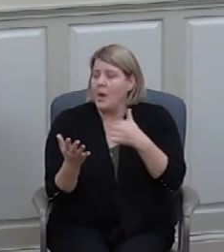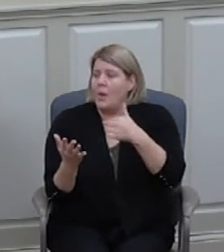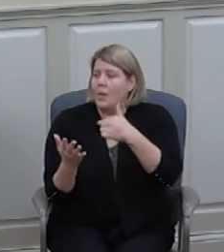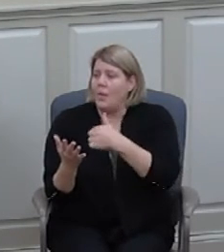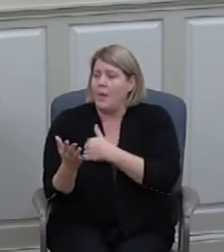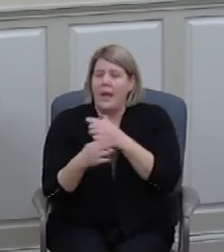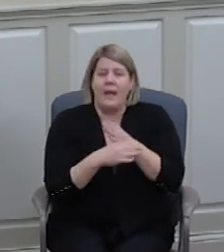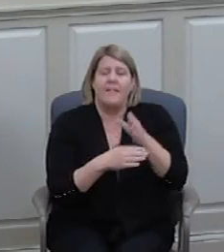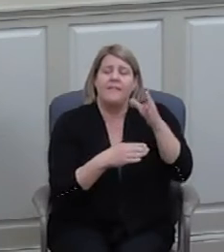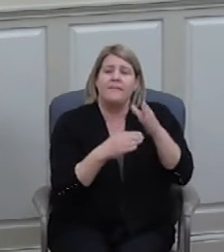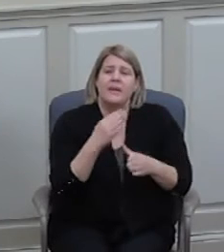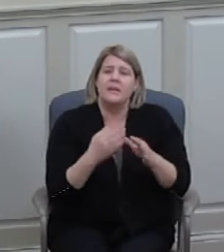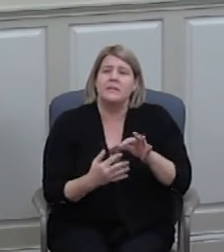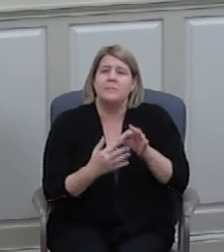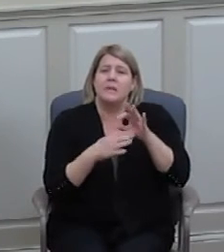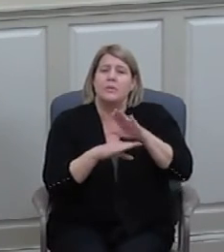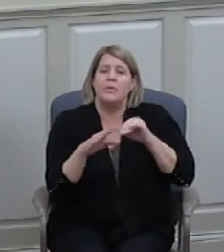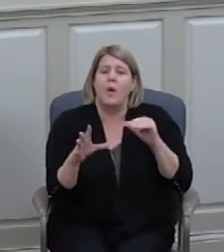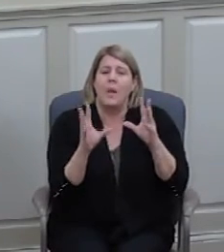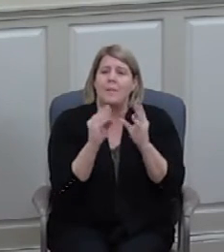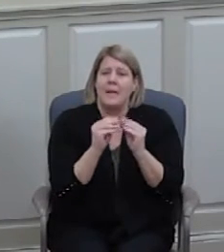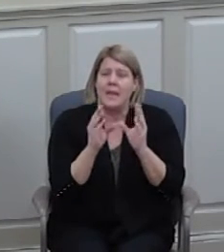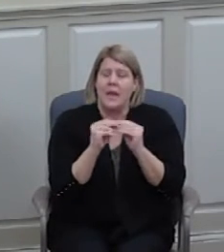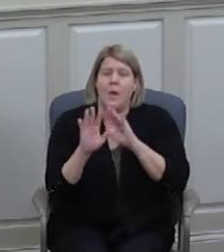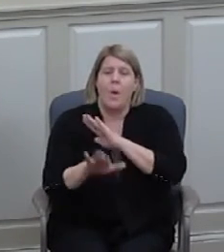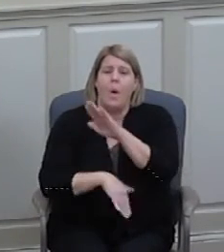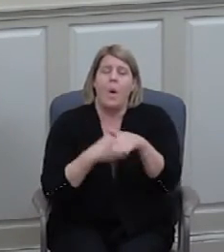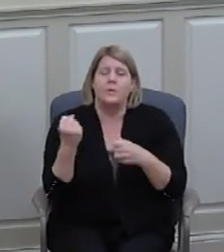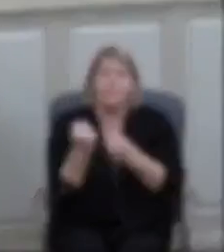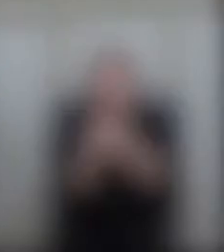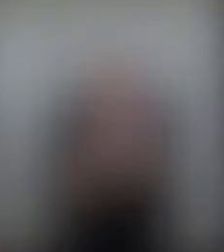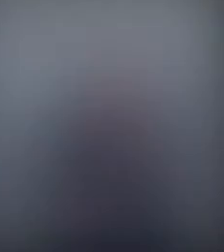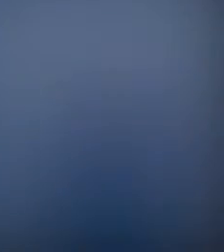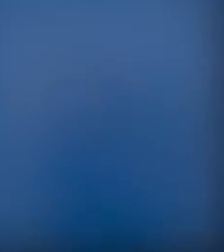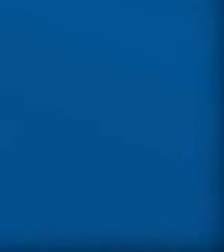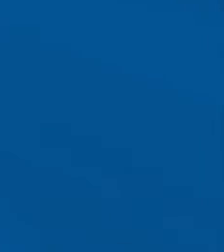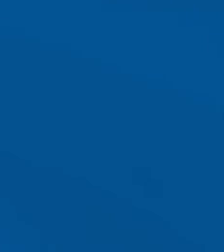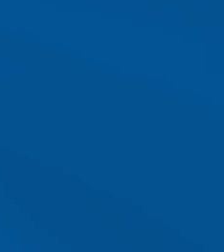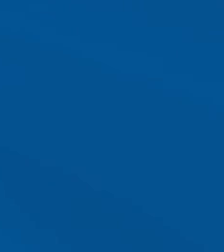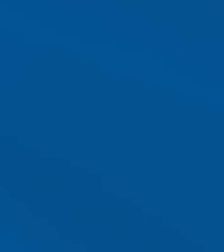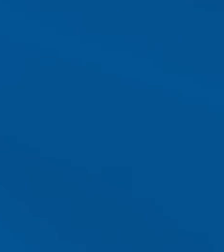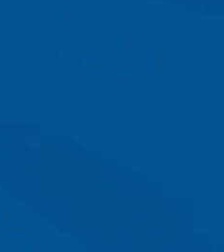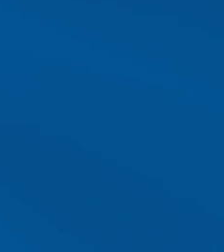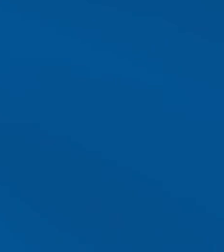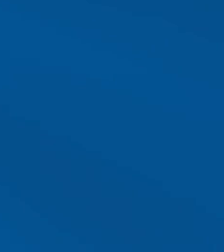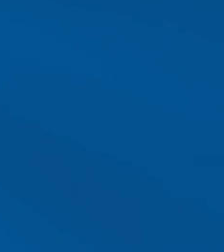and seconded. All in favor of the motion, say aye. Aye. Aye. Opposed, like sign. Thank you.